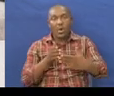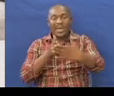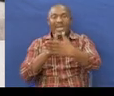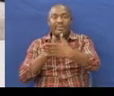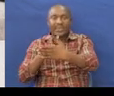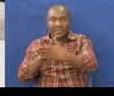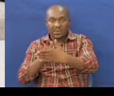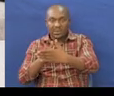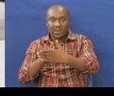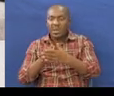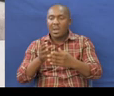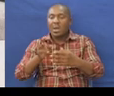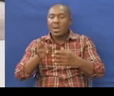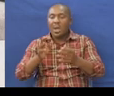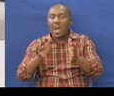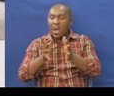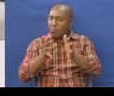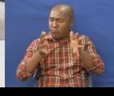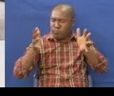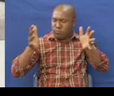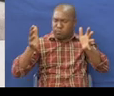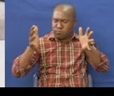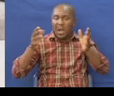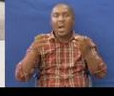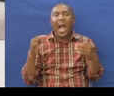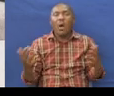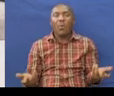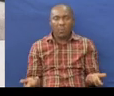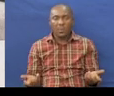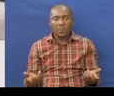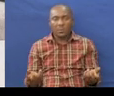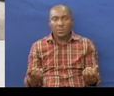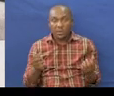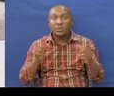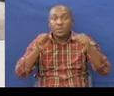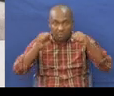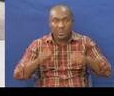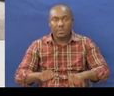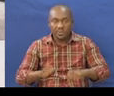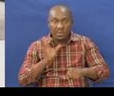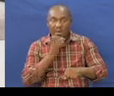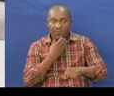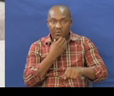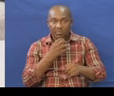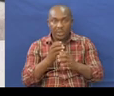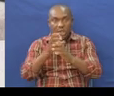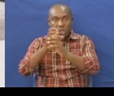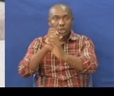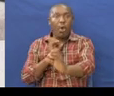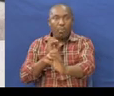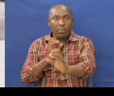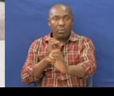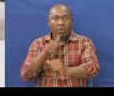far do you want to study your problem? So you must be very careful with the scope of your problem. How